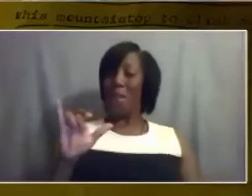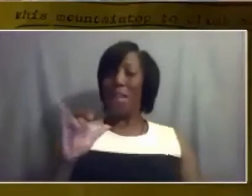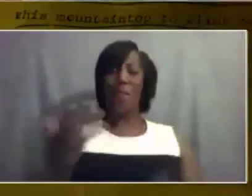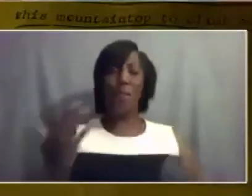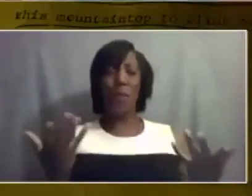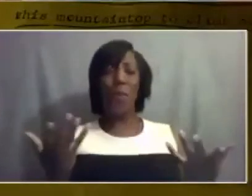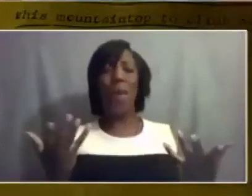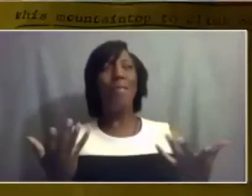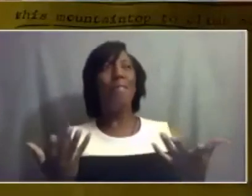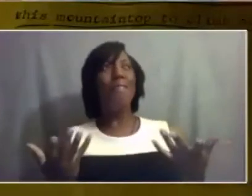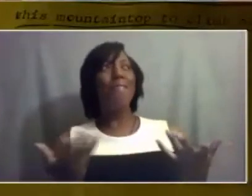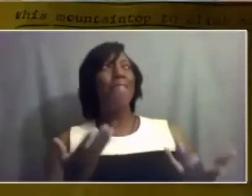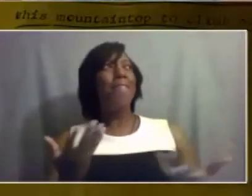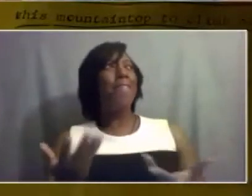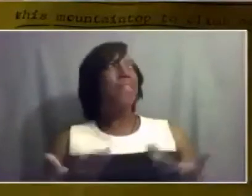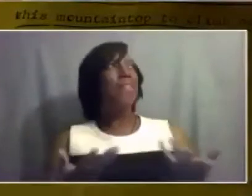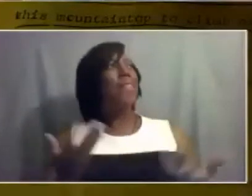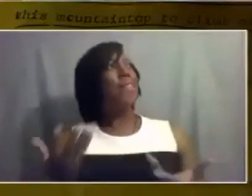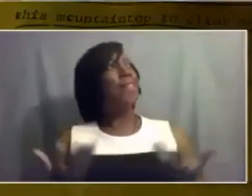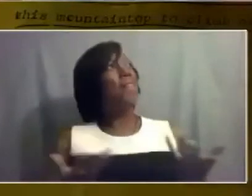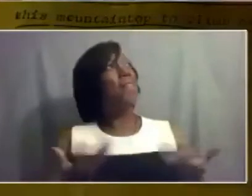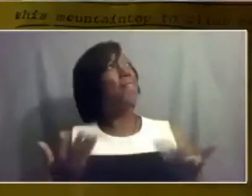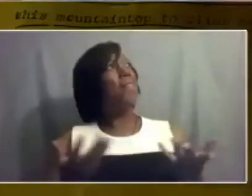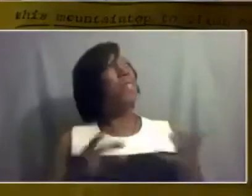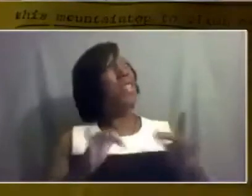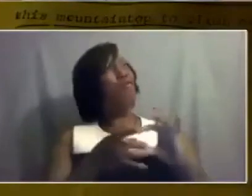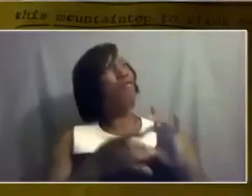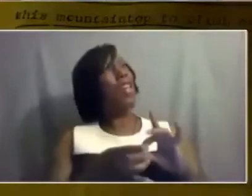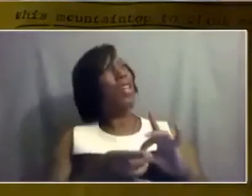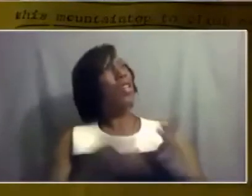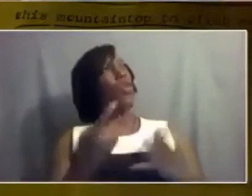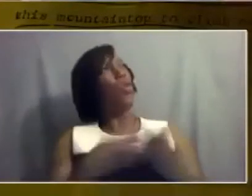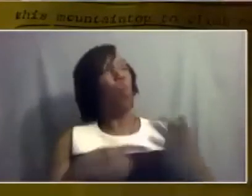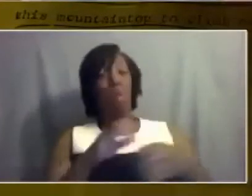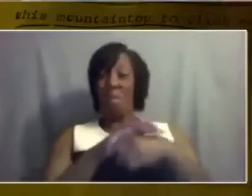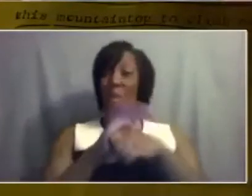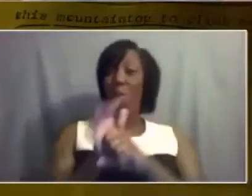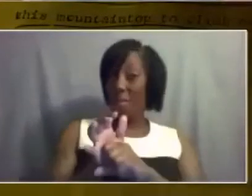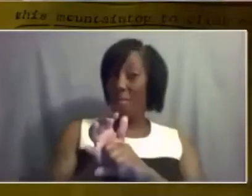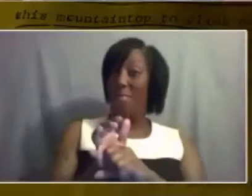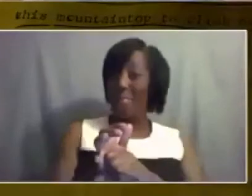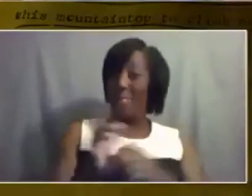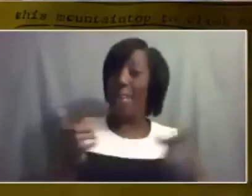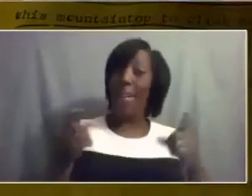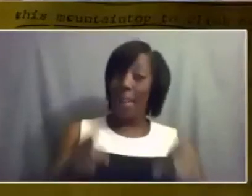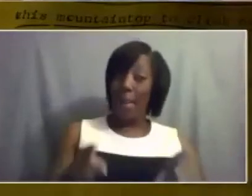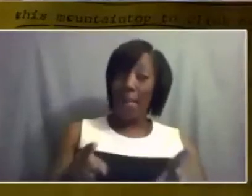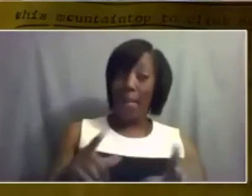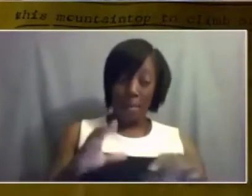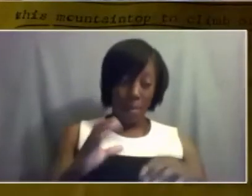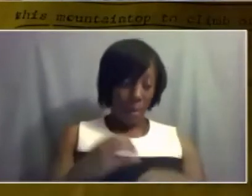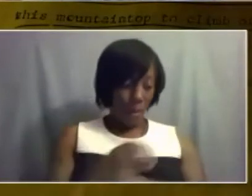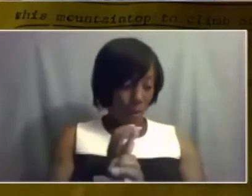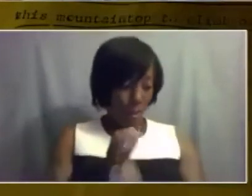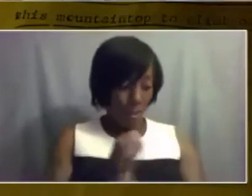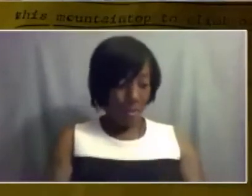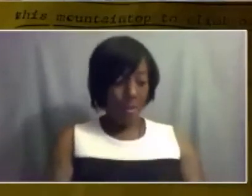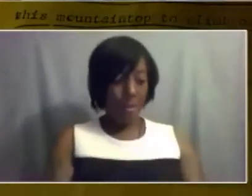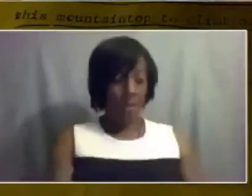like in the context of what COVID has put into bold, the COVID crisis has put into bold